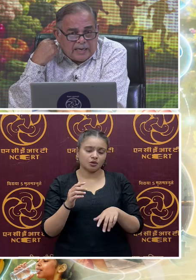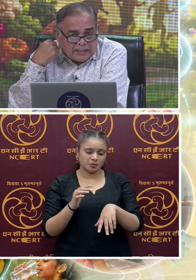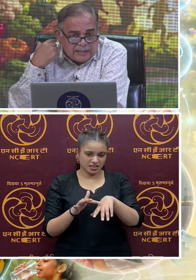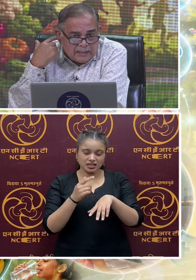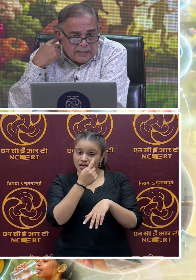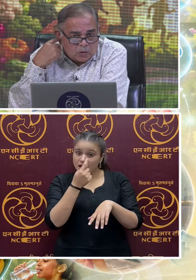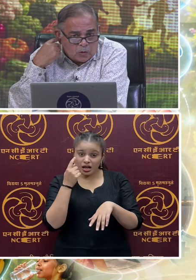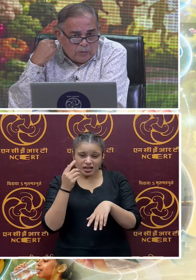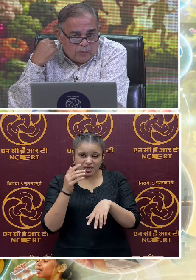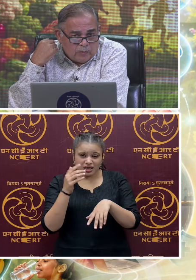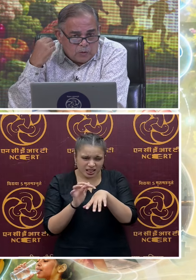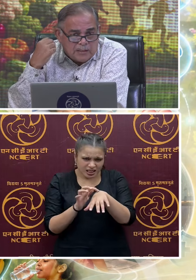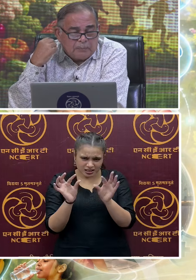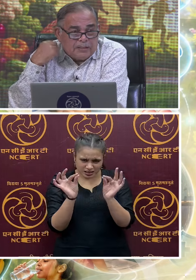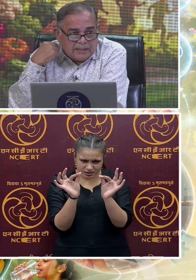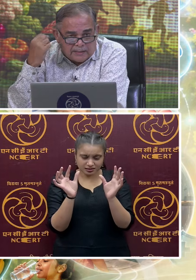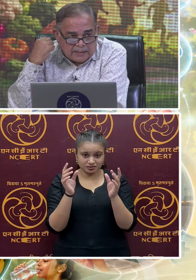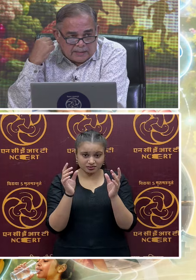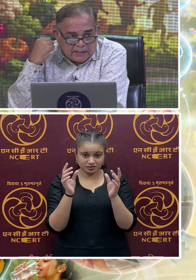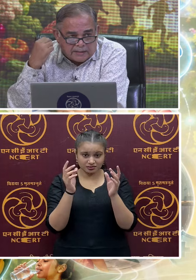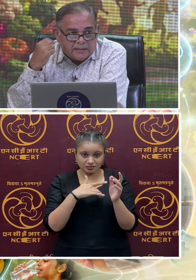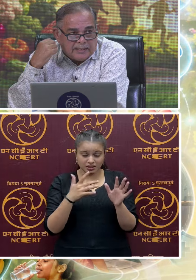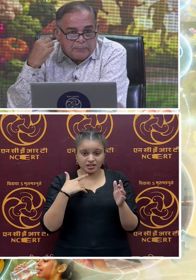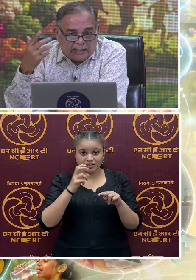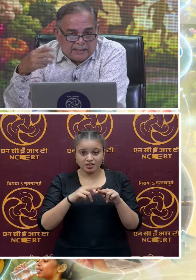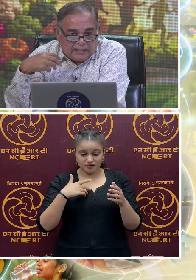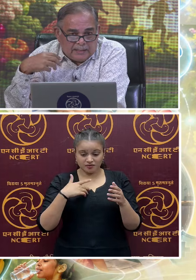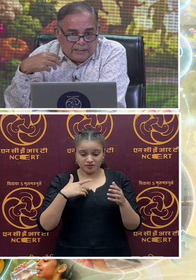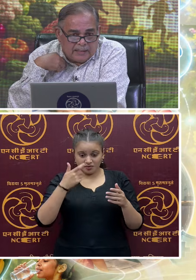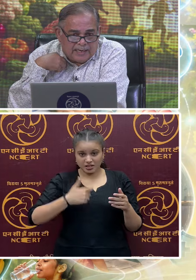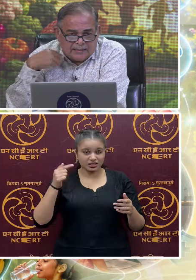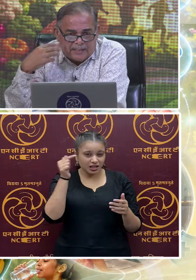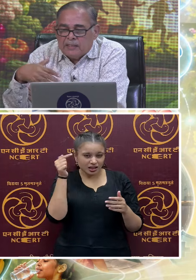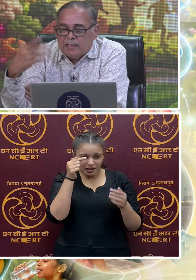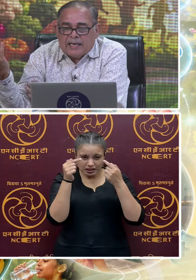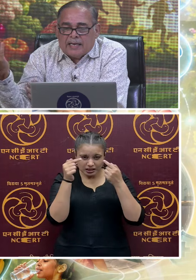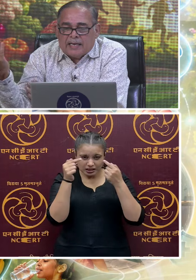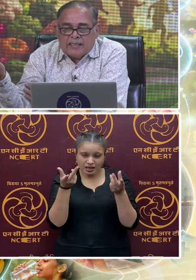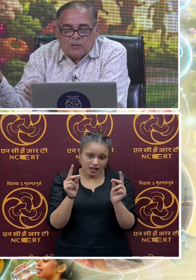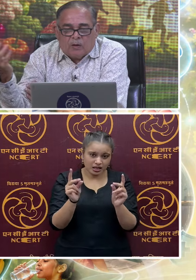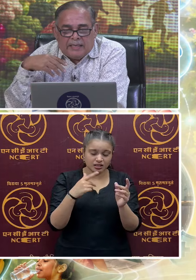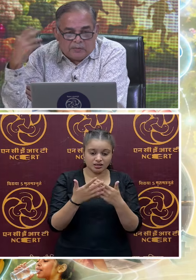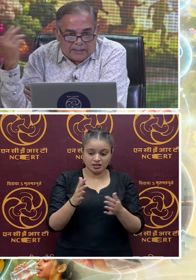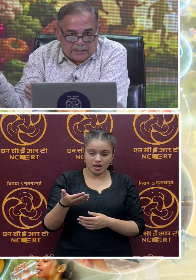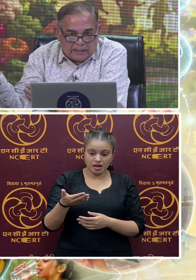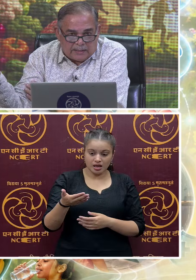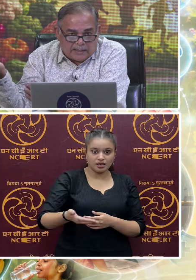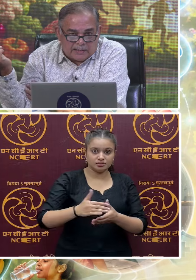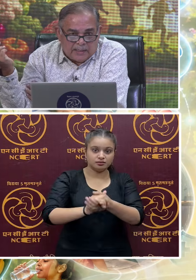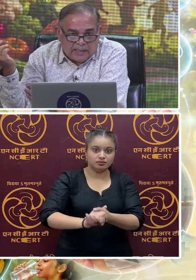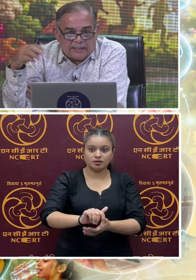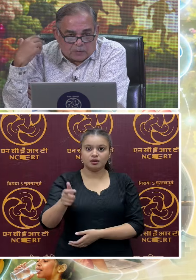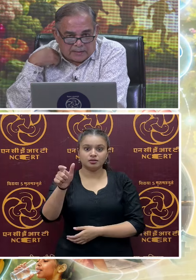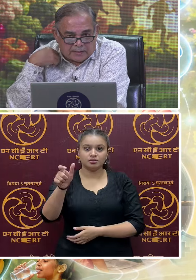in the eye. So usually the patient is touching the eye repeatedly, and then he shakes hands or plays with the other